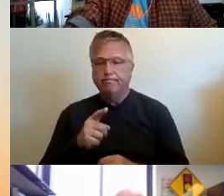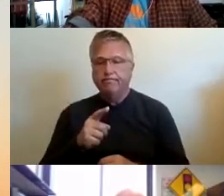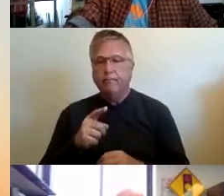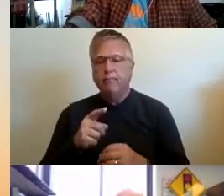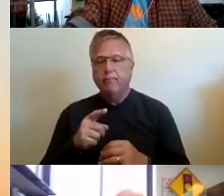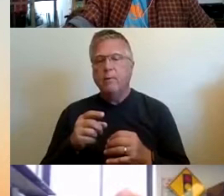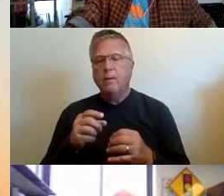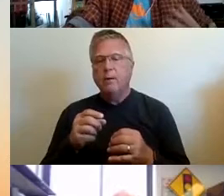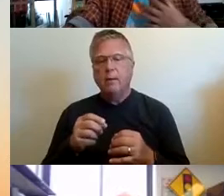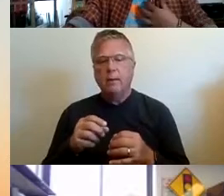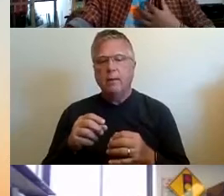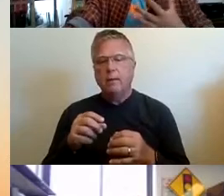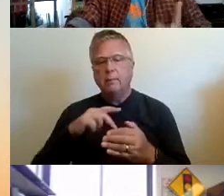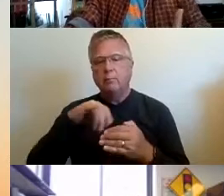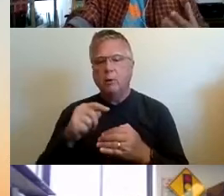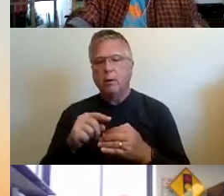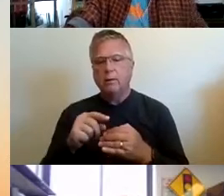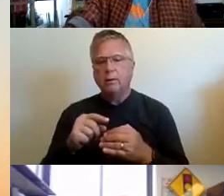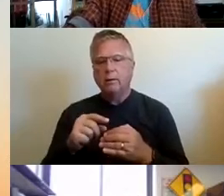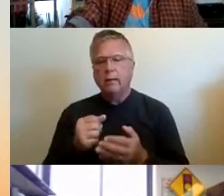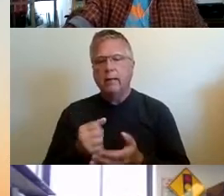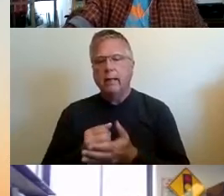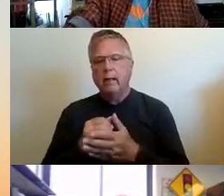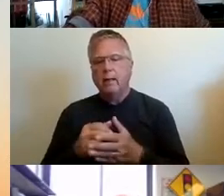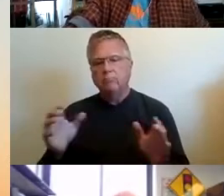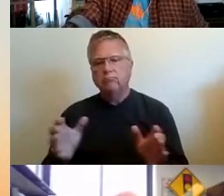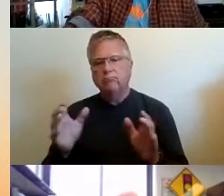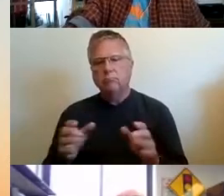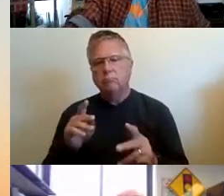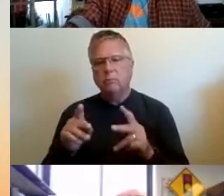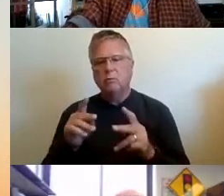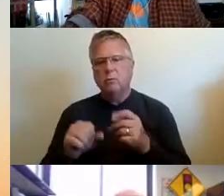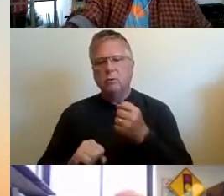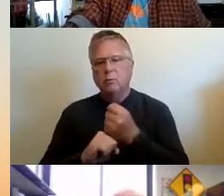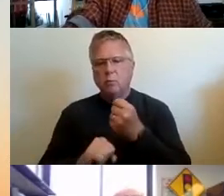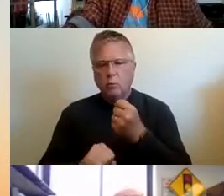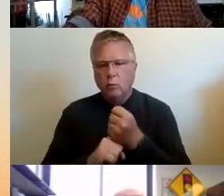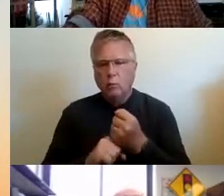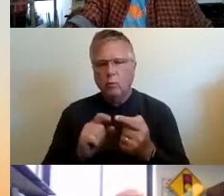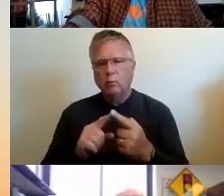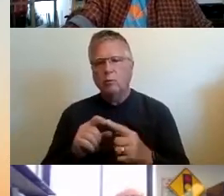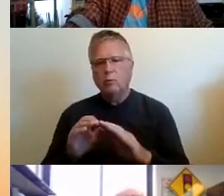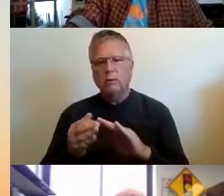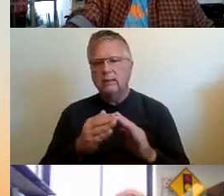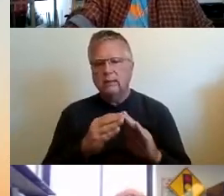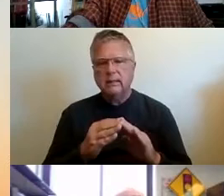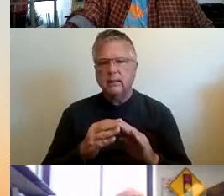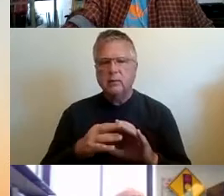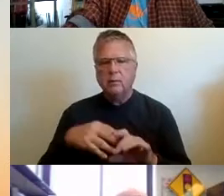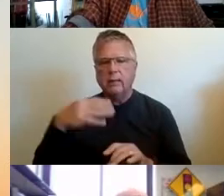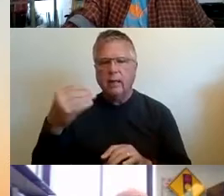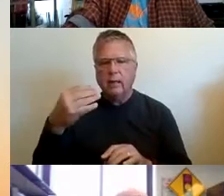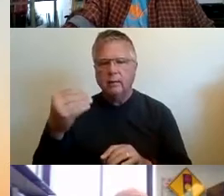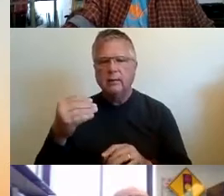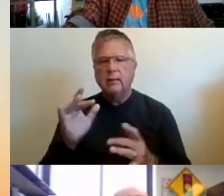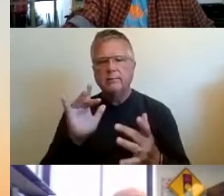Forward project, and Healthy Ride and Bike Pittsburgh, we're here to provide support to the city when it comes to outreach. But